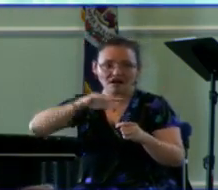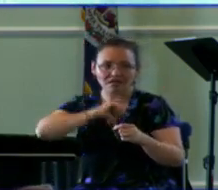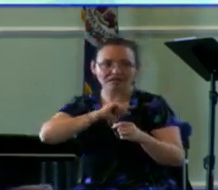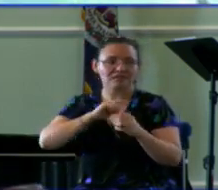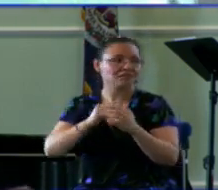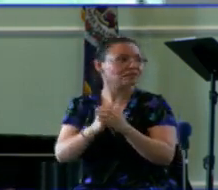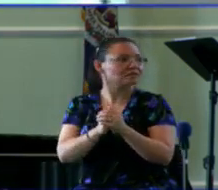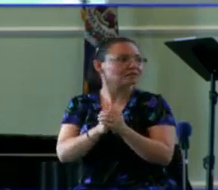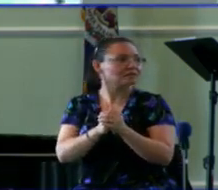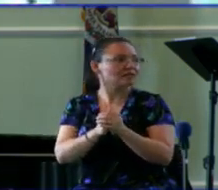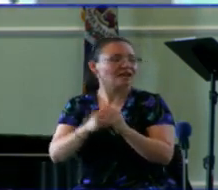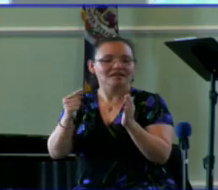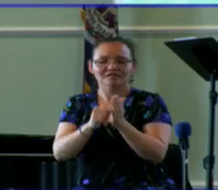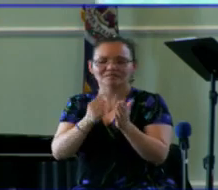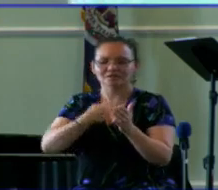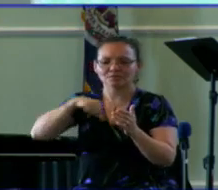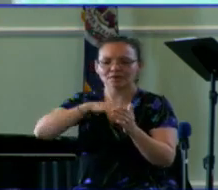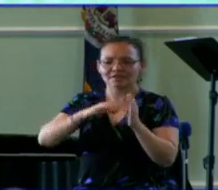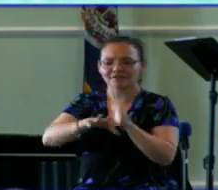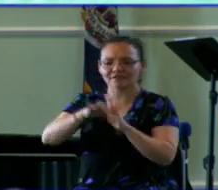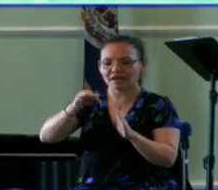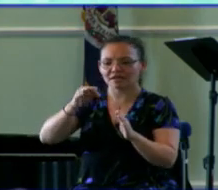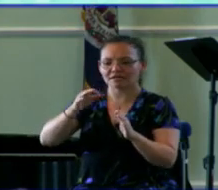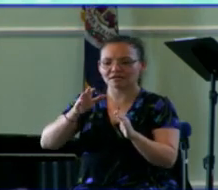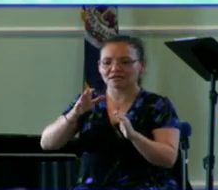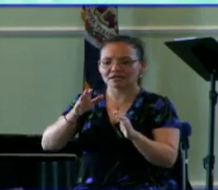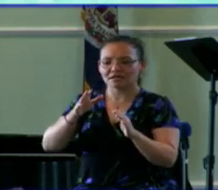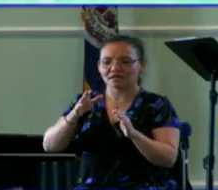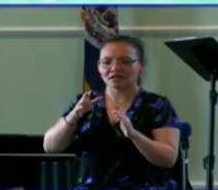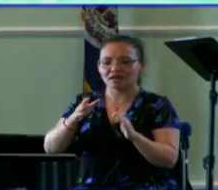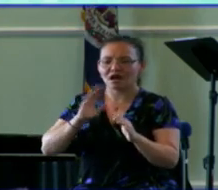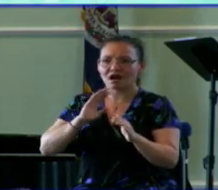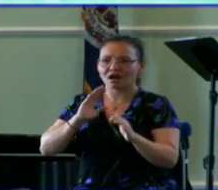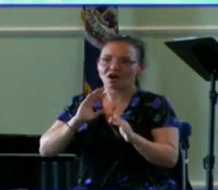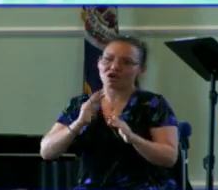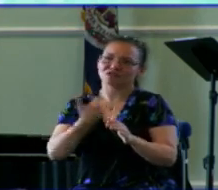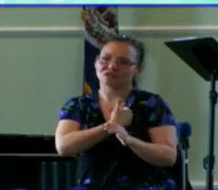Sabbath that we know that we shouldn't do.